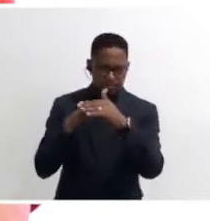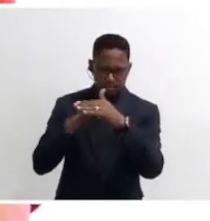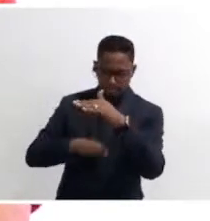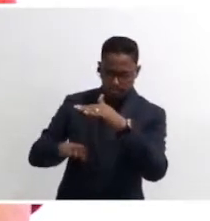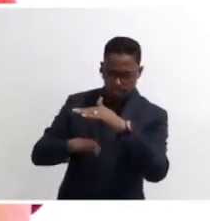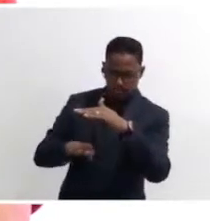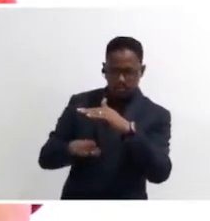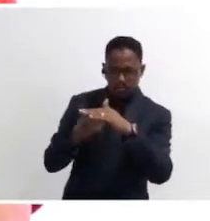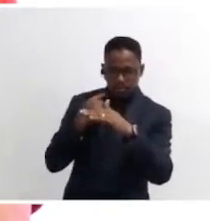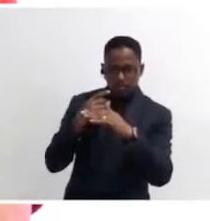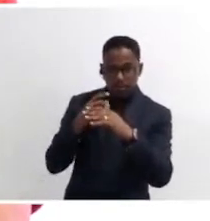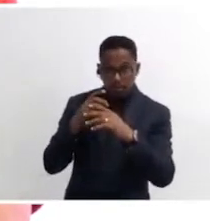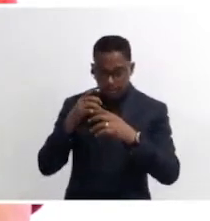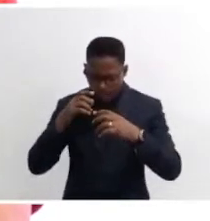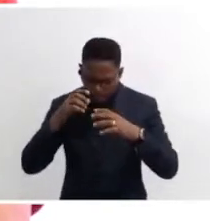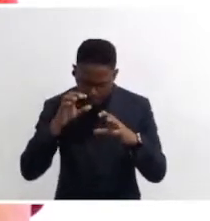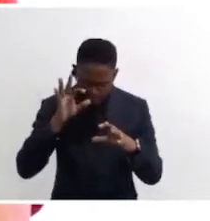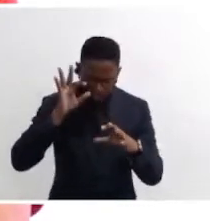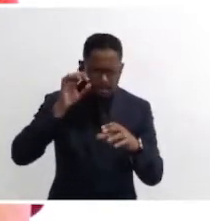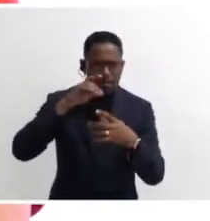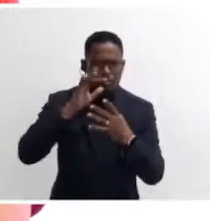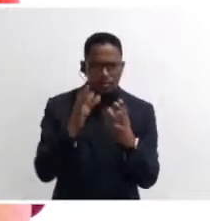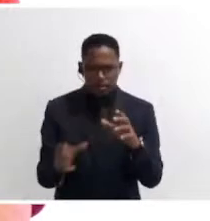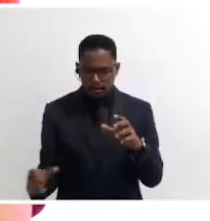these devices, and they're all quite different.